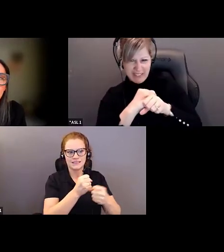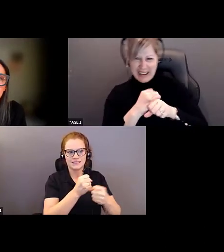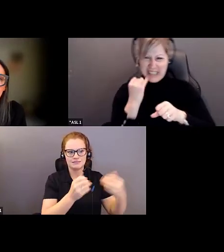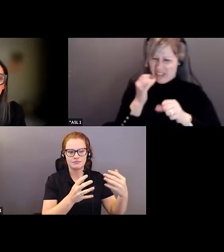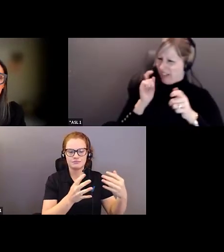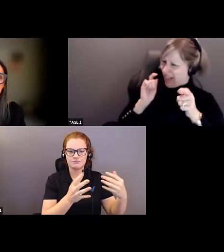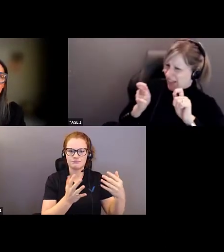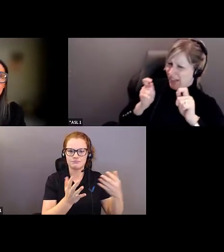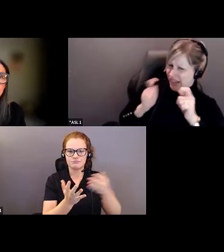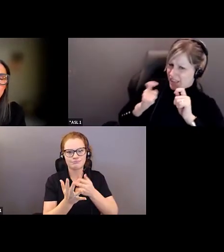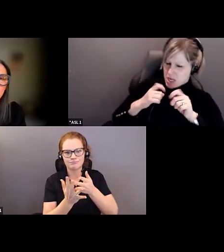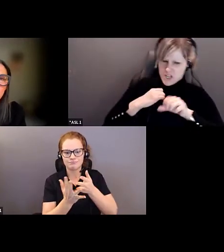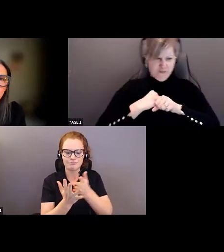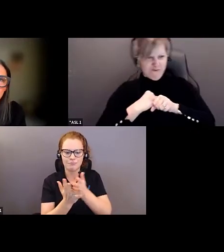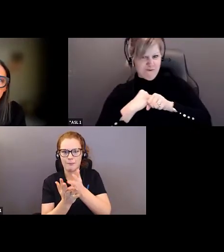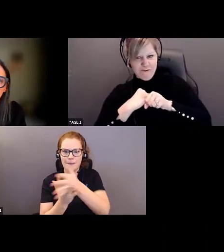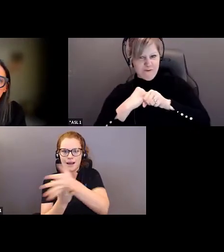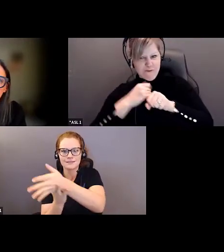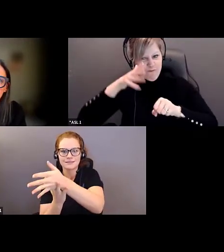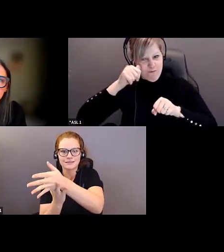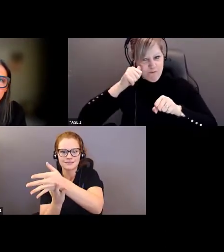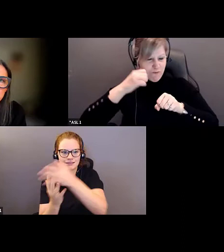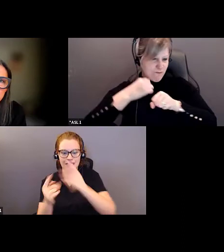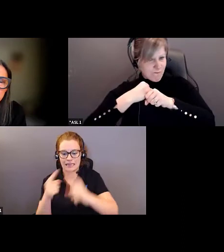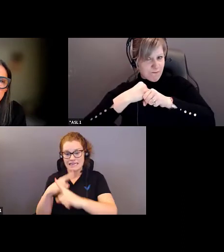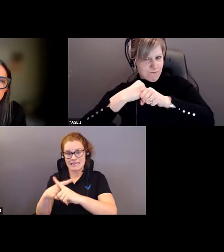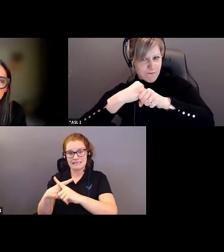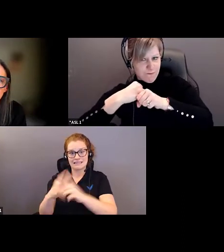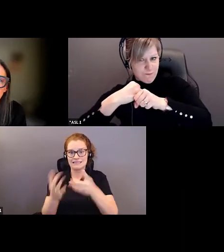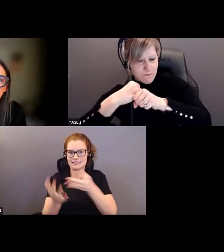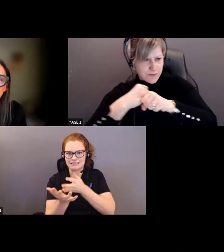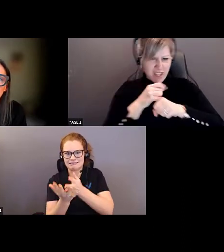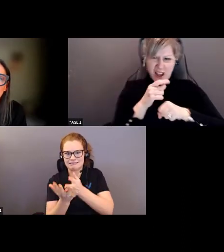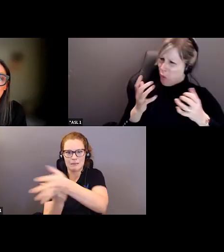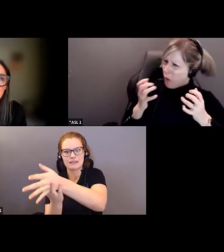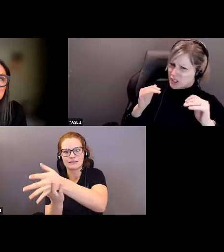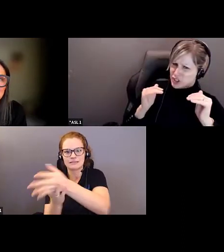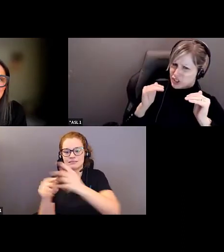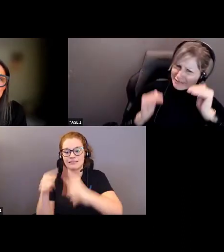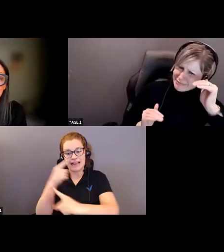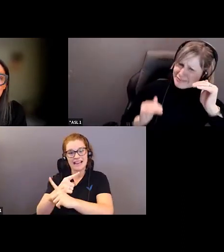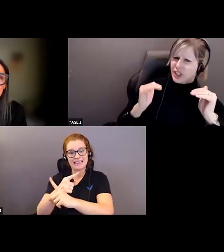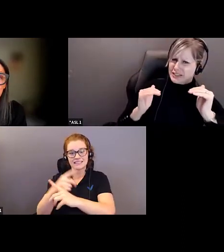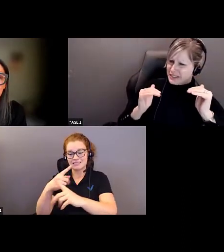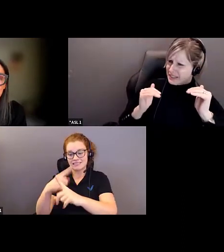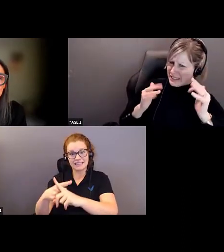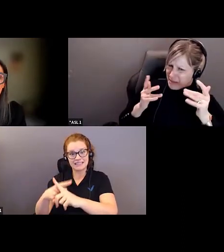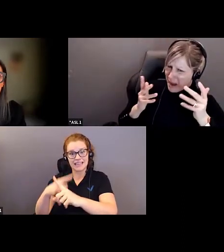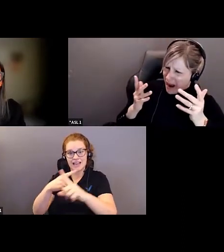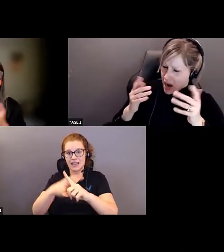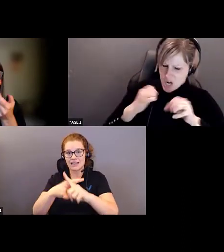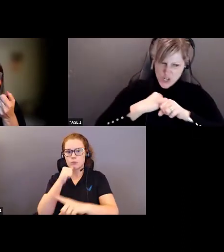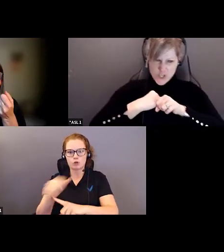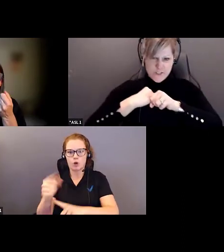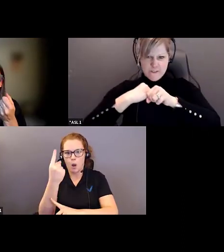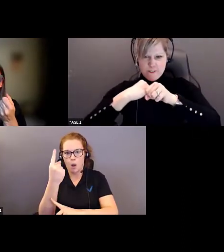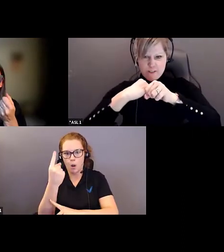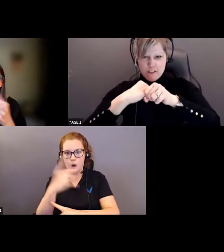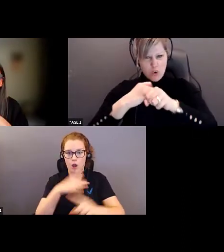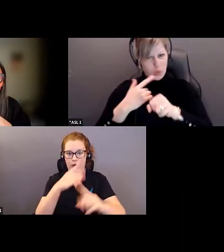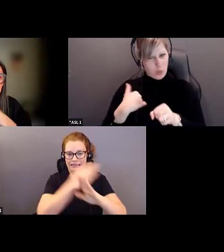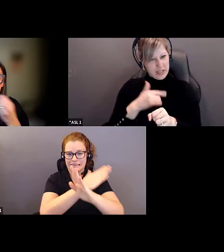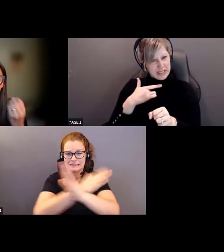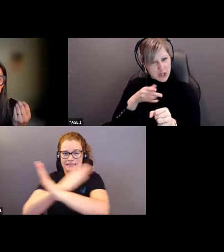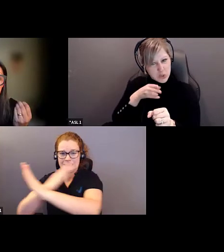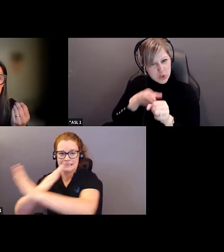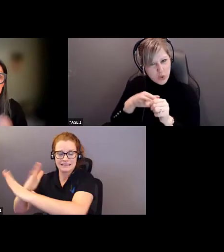coin, blocking and getting in the way of the O's trying to achieve justice, when really what we want, what is within reach,